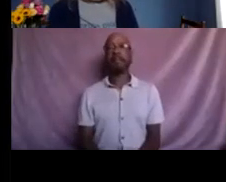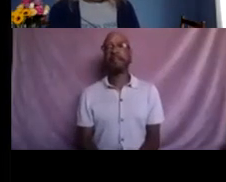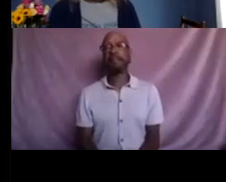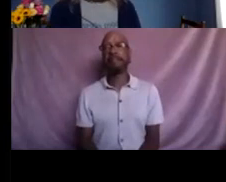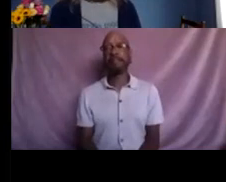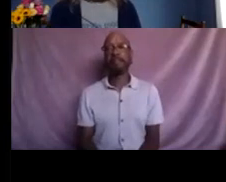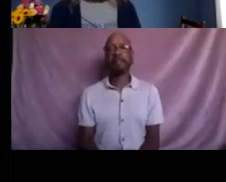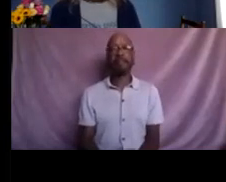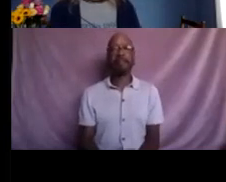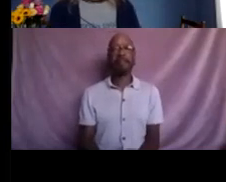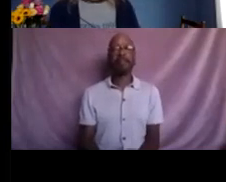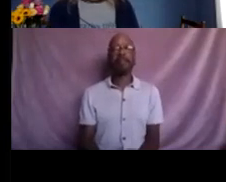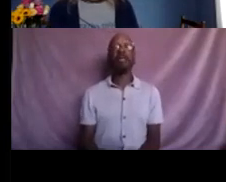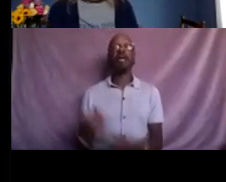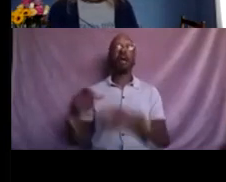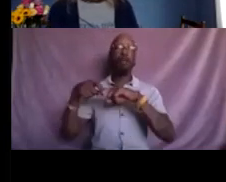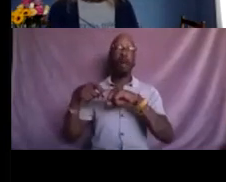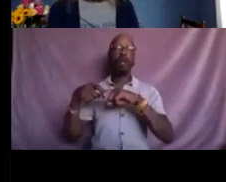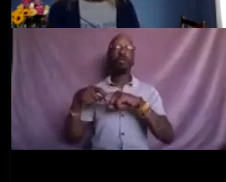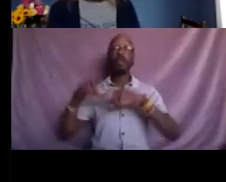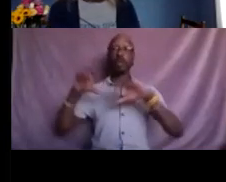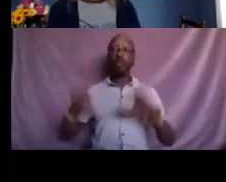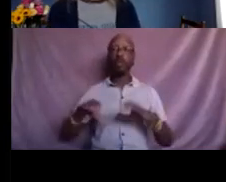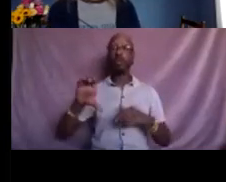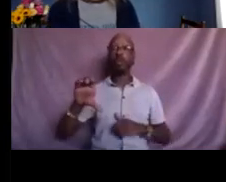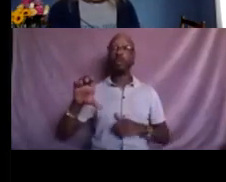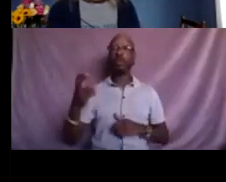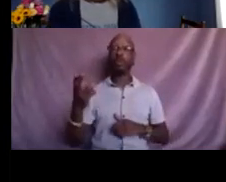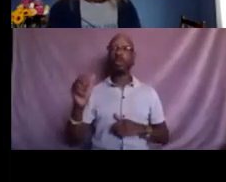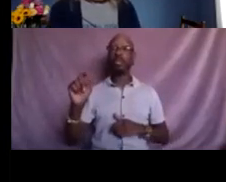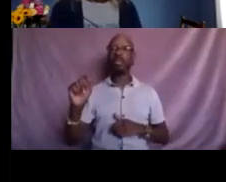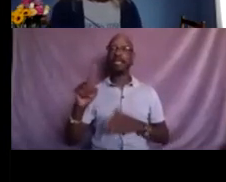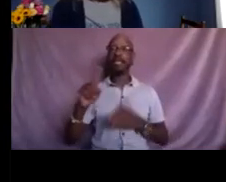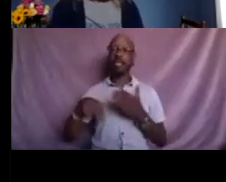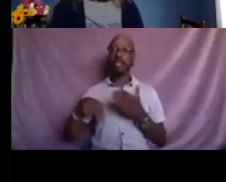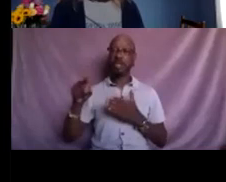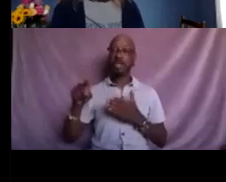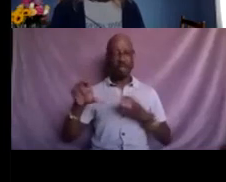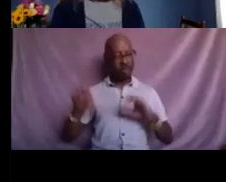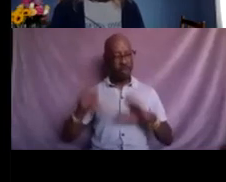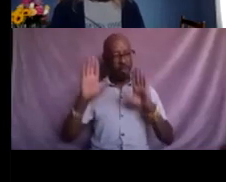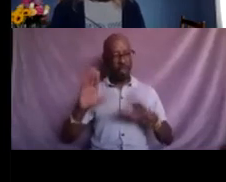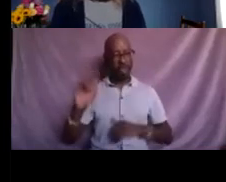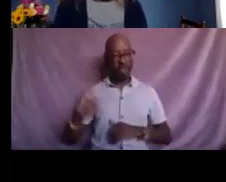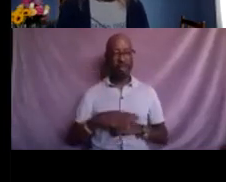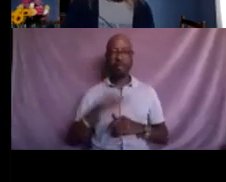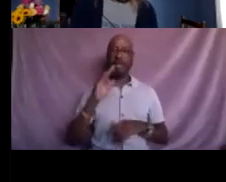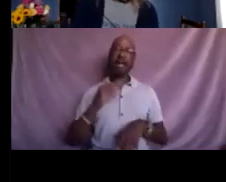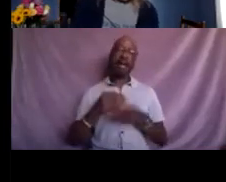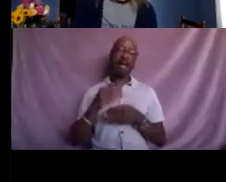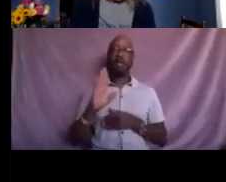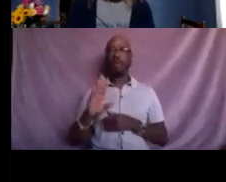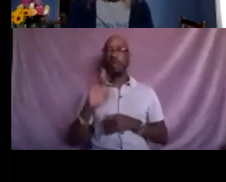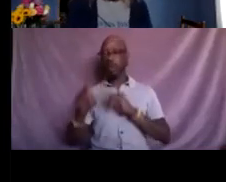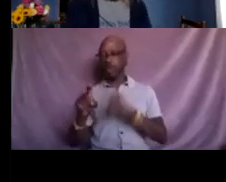So I want to go ahead and pause here and do a chat check. So in the chat, you guys have been doing a great job for the most part of putting your questions in Q&A and